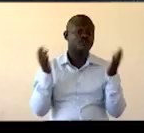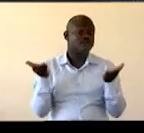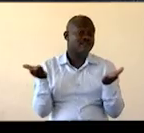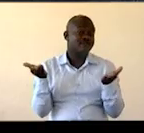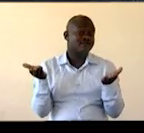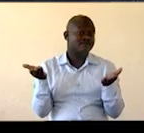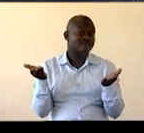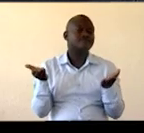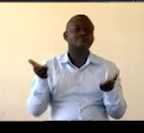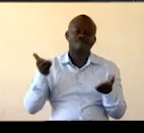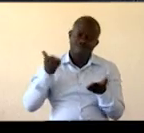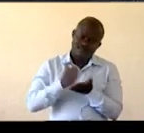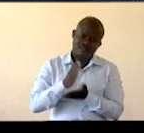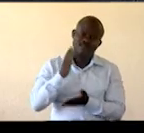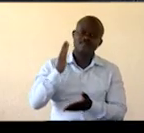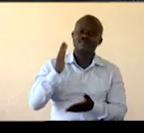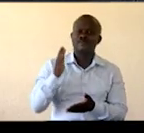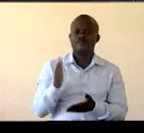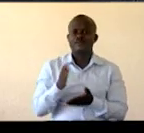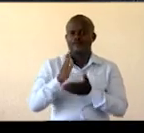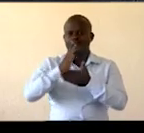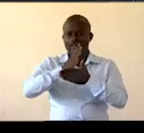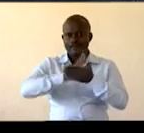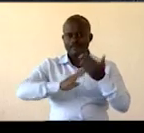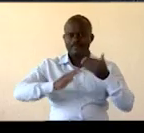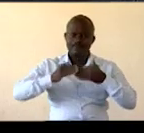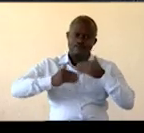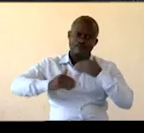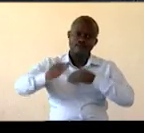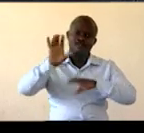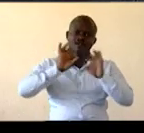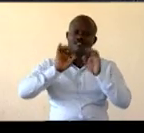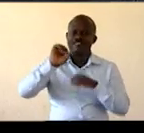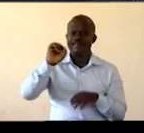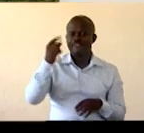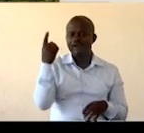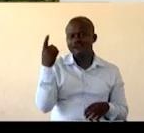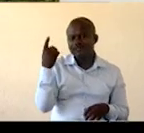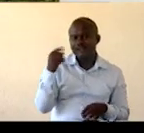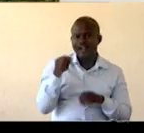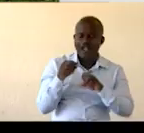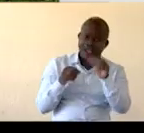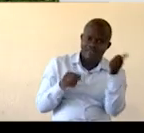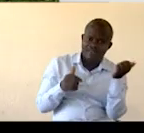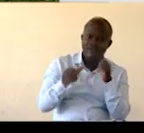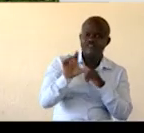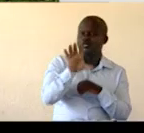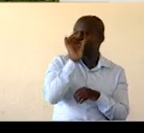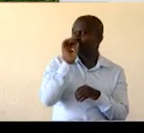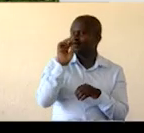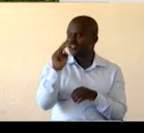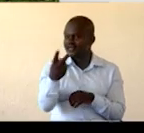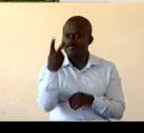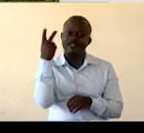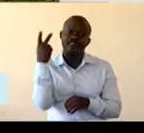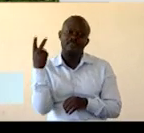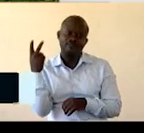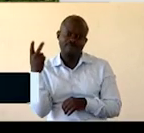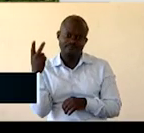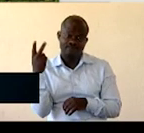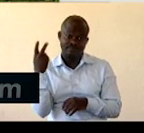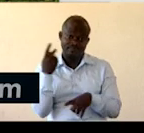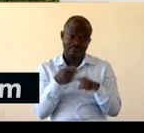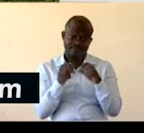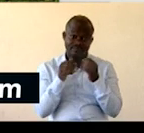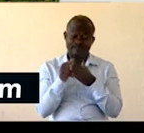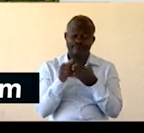Yes, some are going to choose the first diagram, others are going to choose the second diagram. But